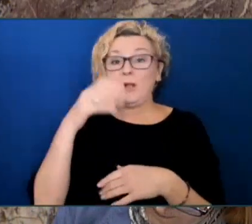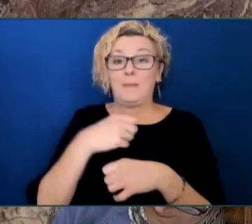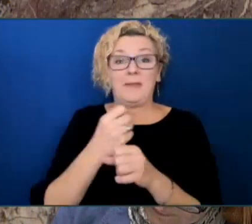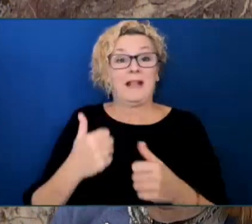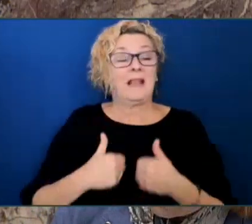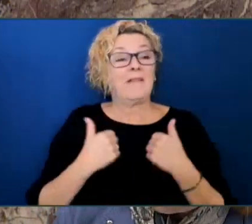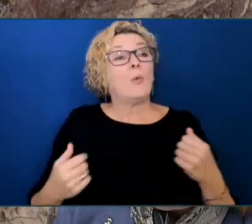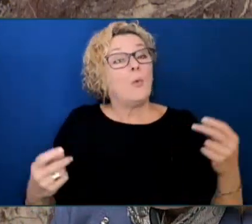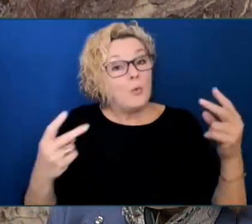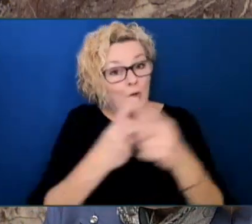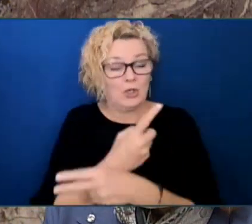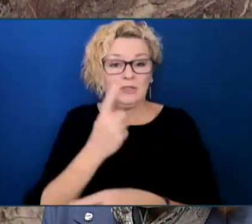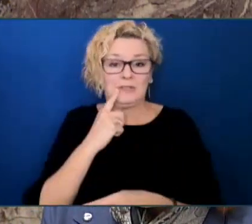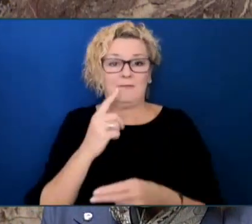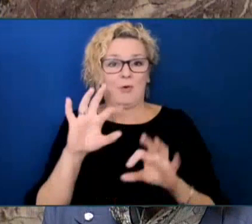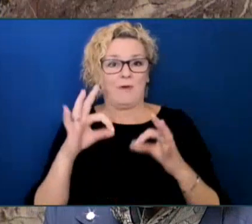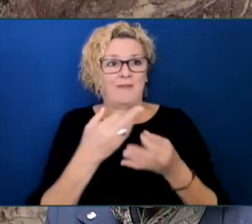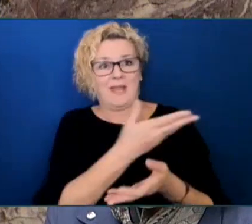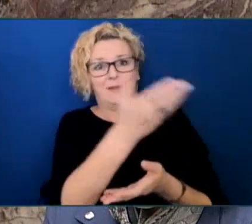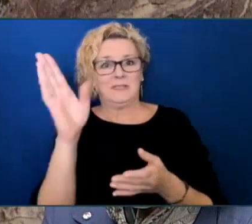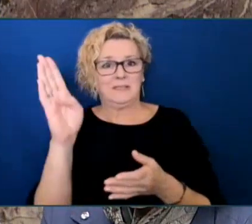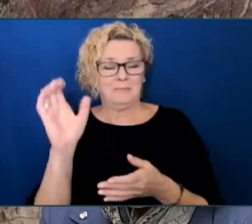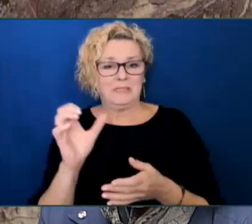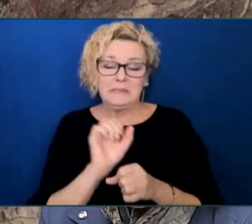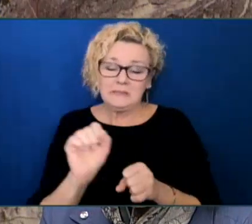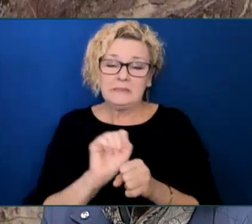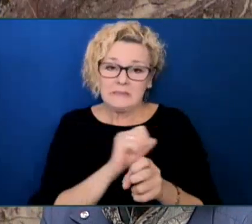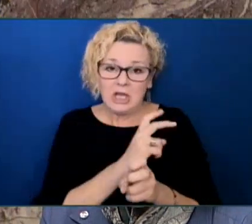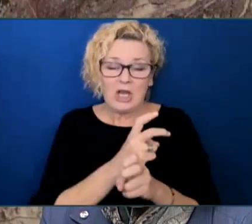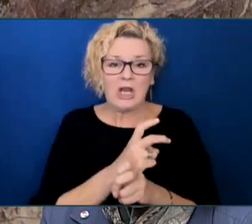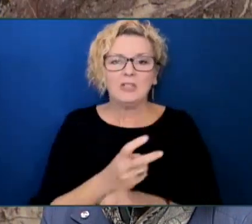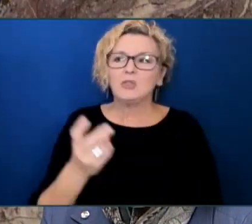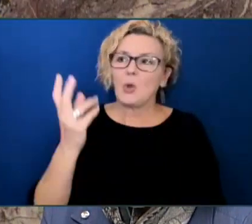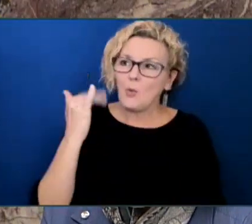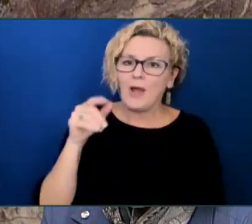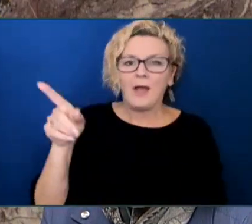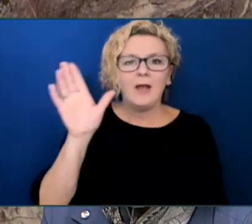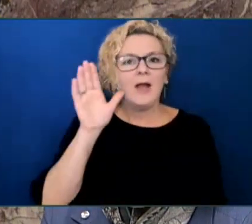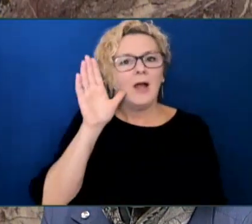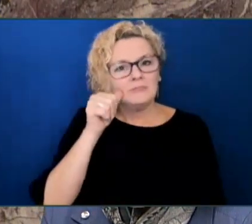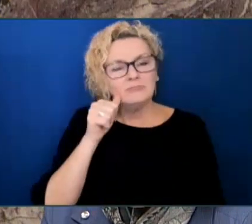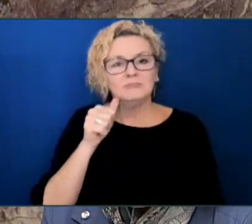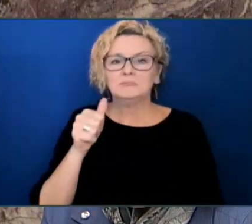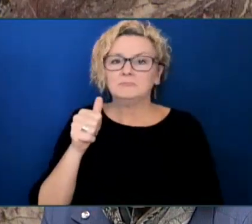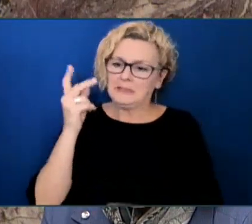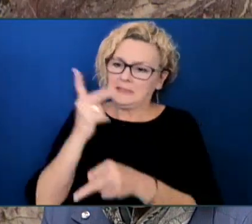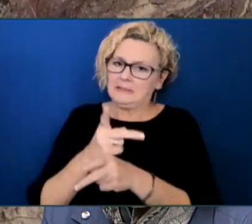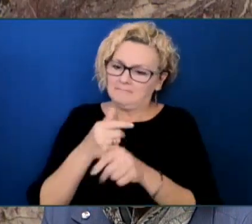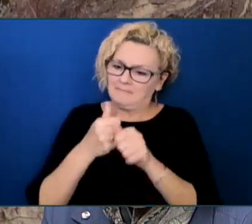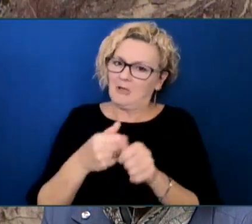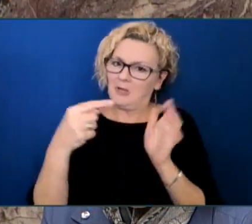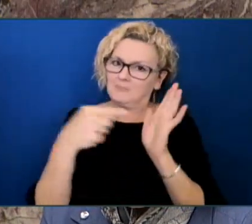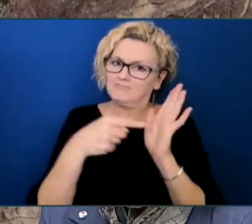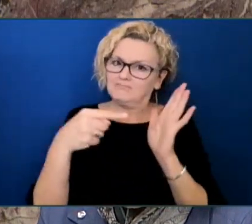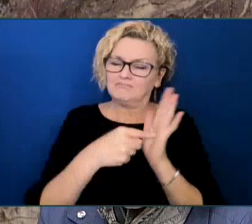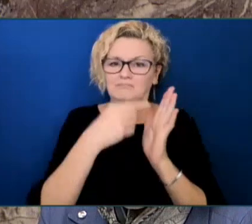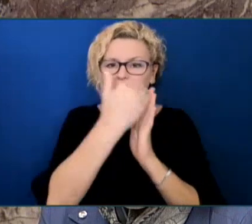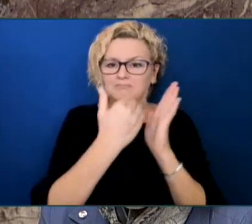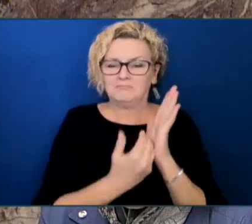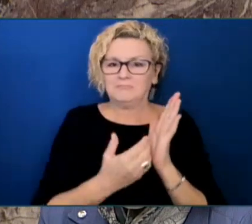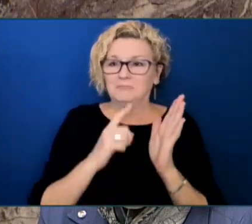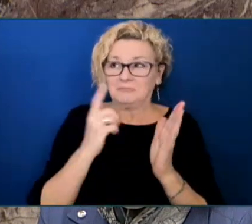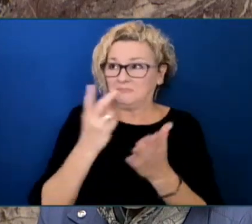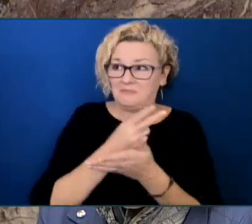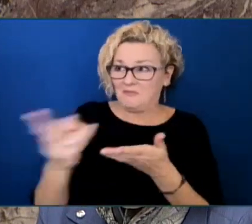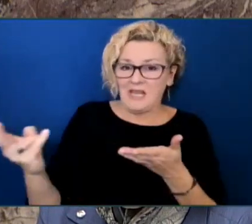why is he stubbornly clinging to a failing strategy that not only misses the emission targets, but